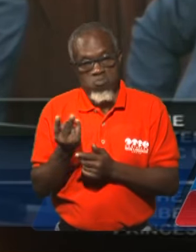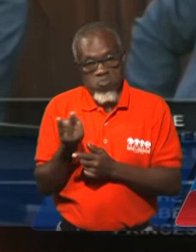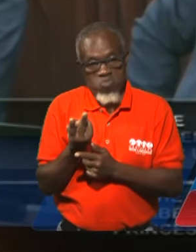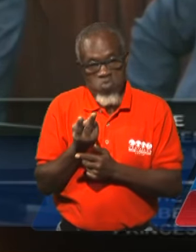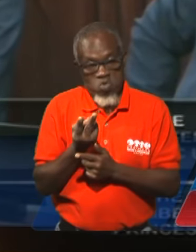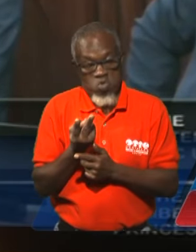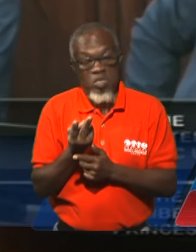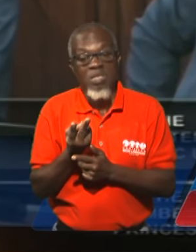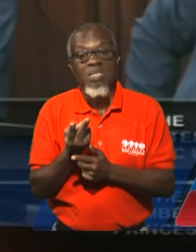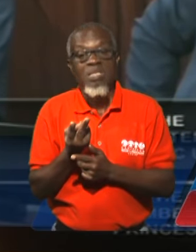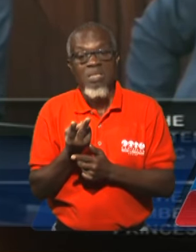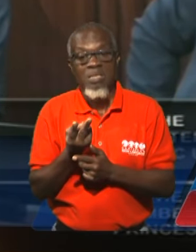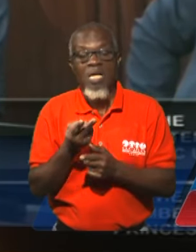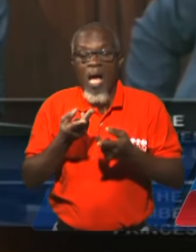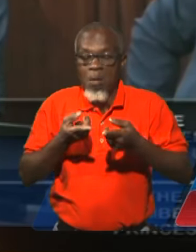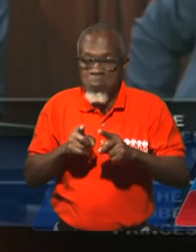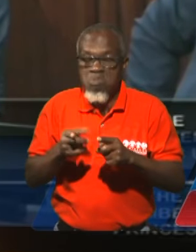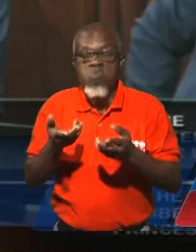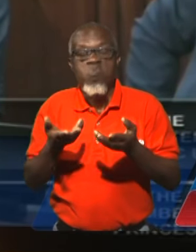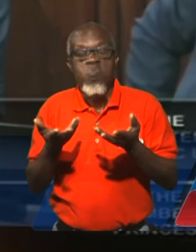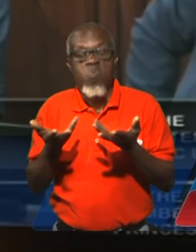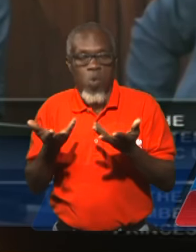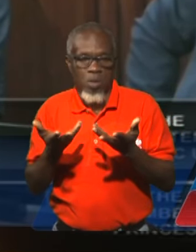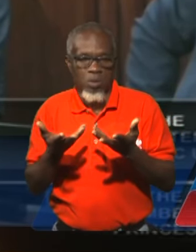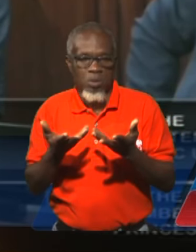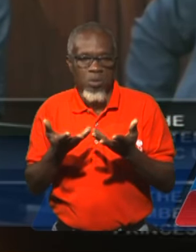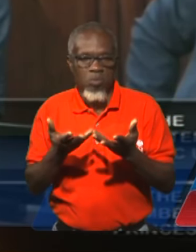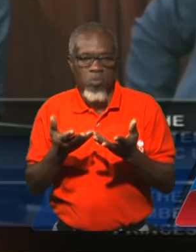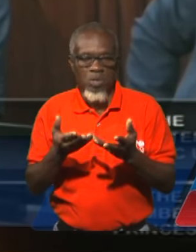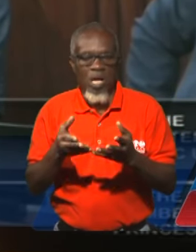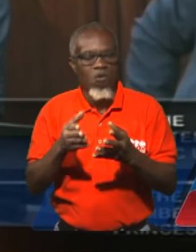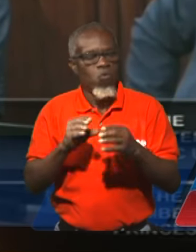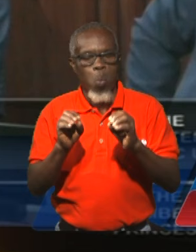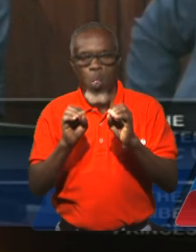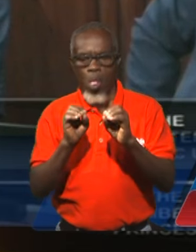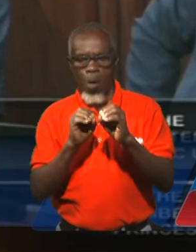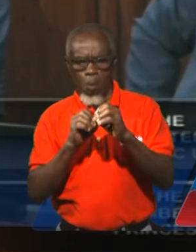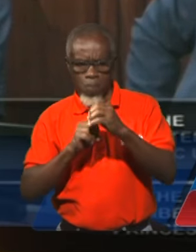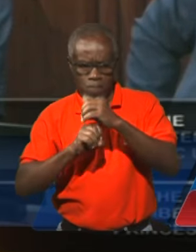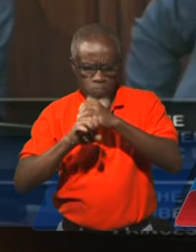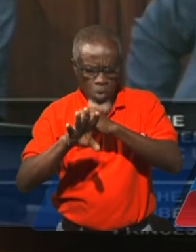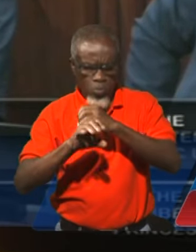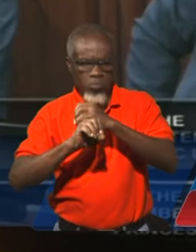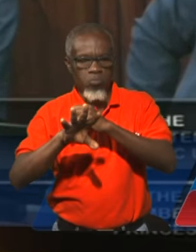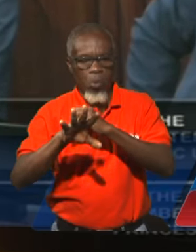generator trips resulted in the initiation of an under-frequency load shedding event.